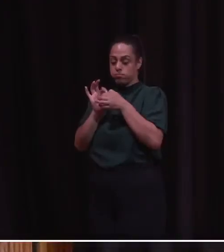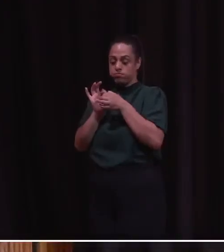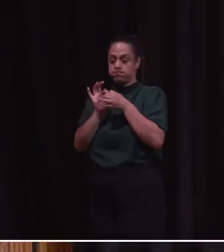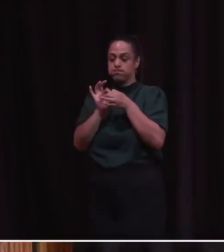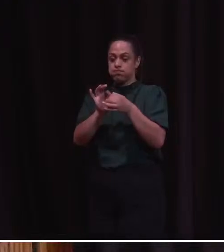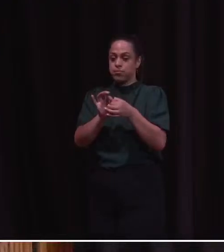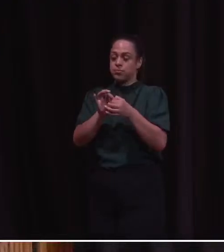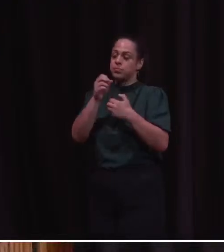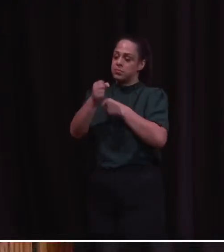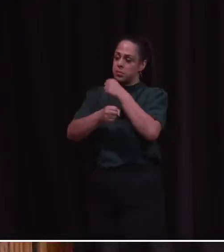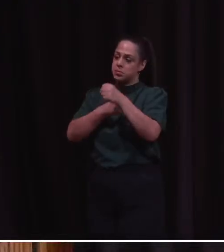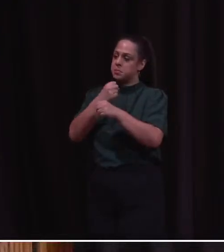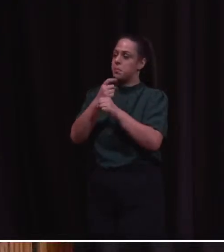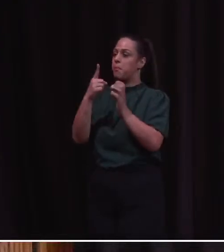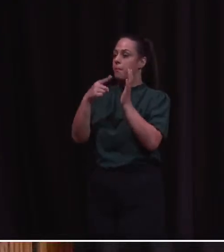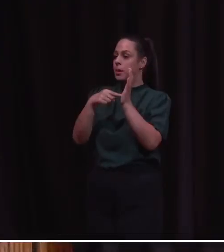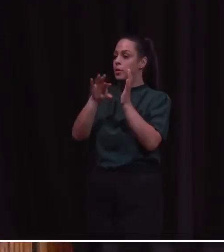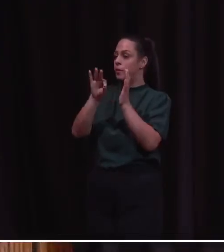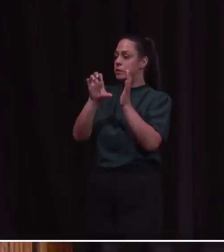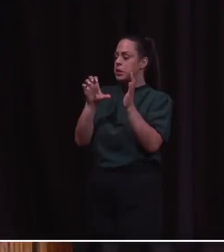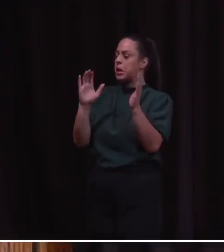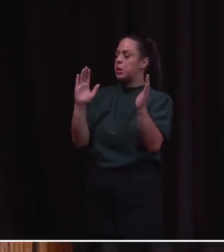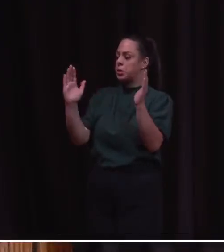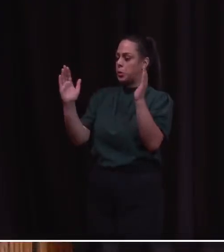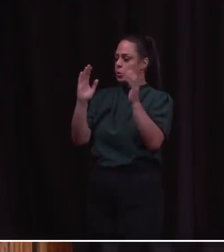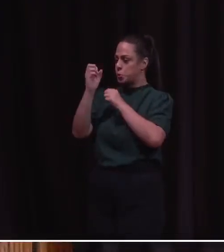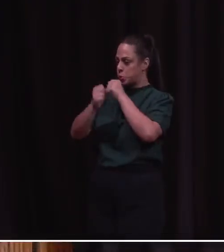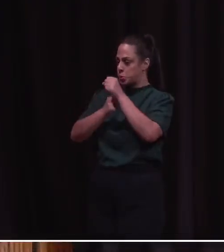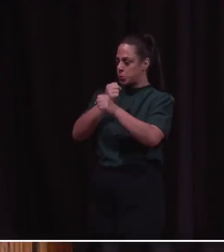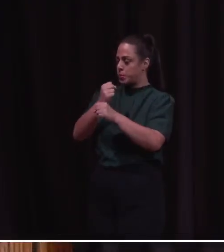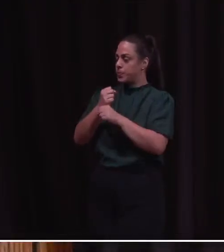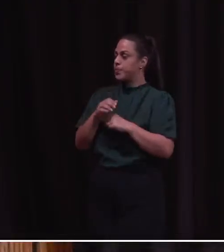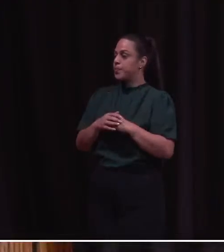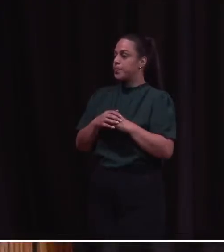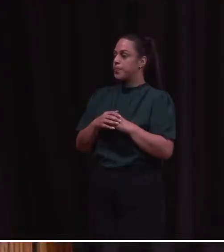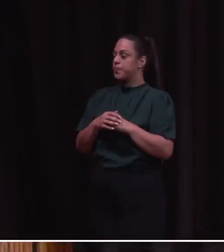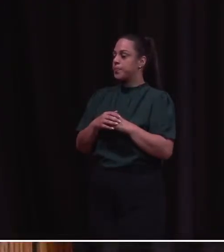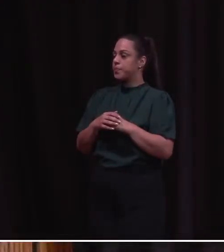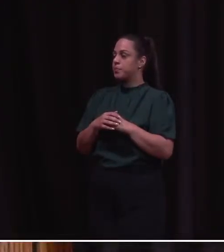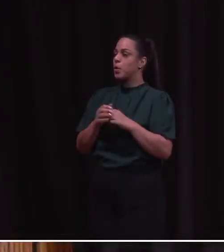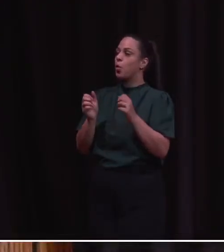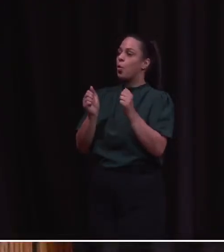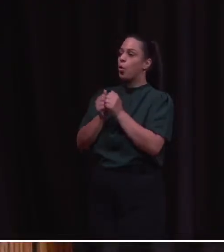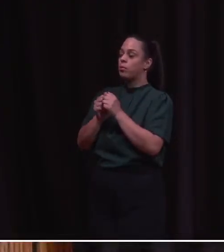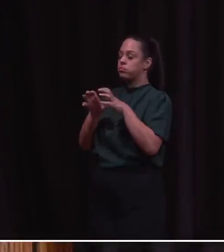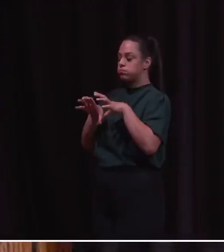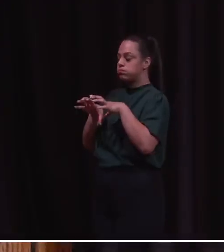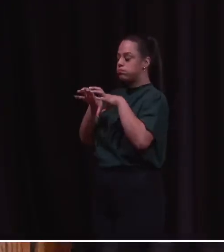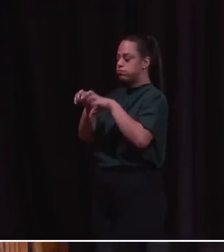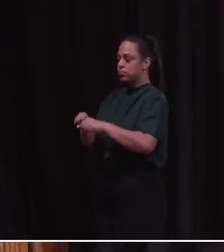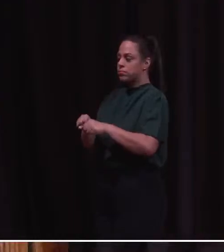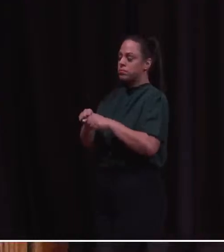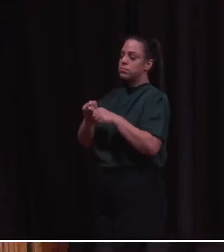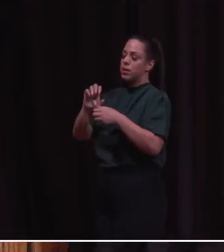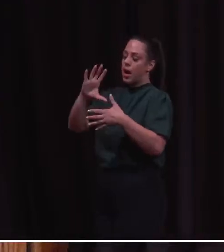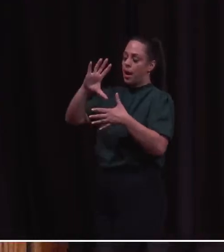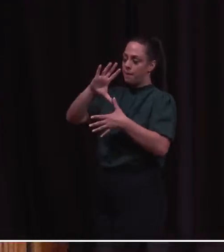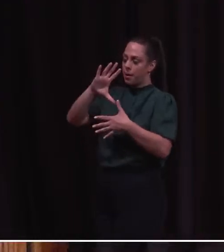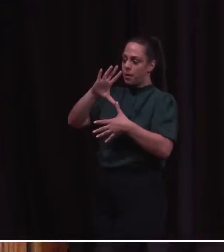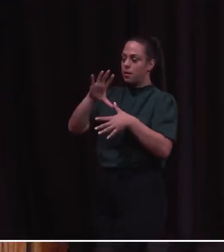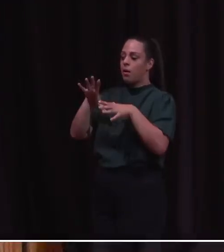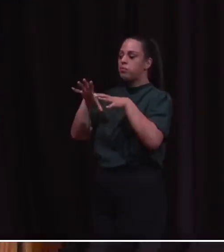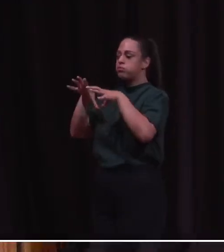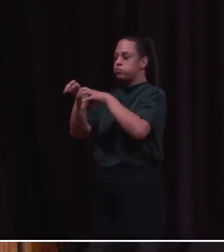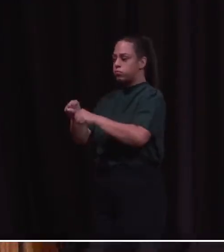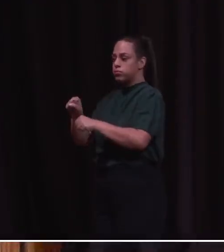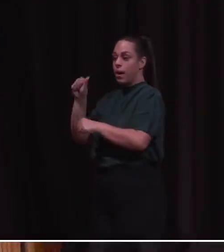late in relation to the colonization of the Americas, South Asia, and East Asia, is a misnomer. It